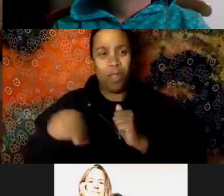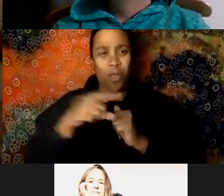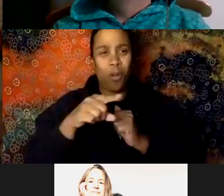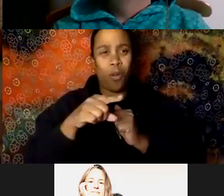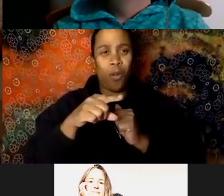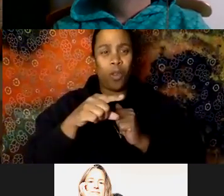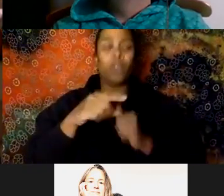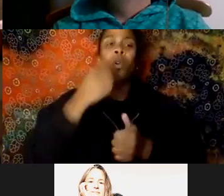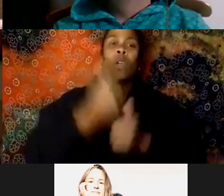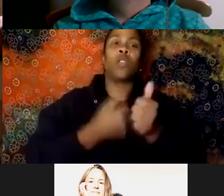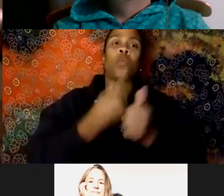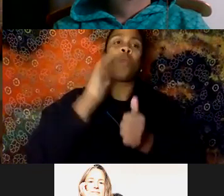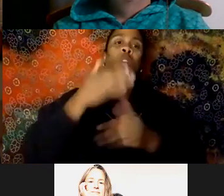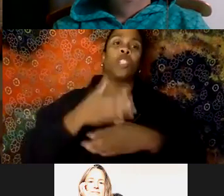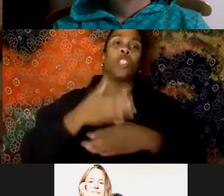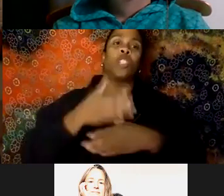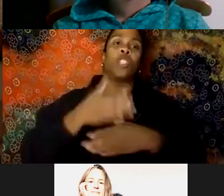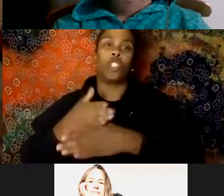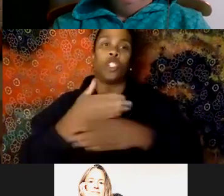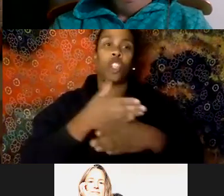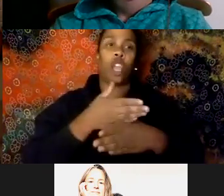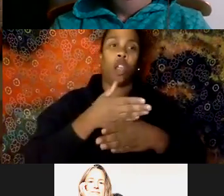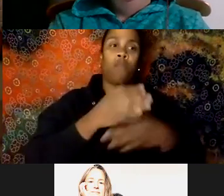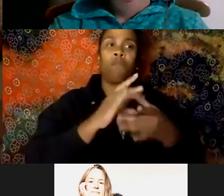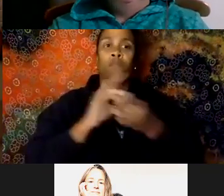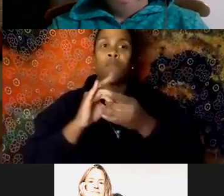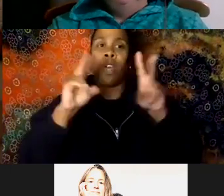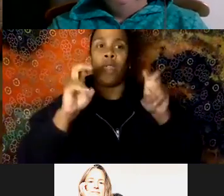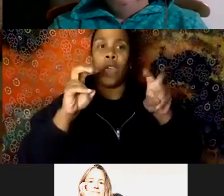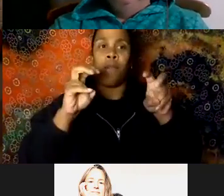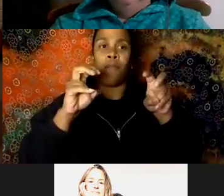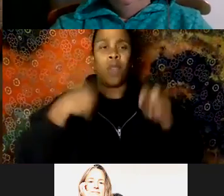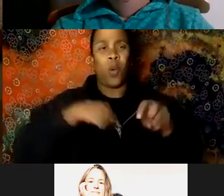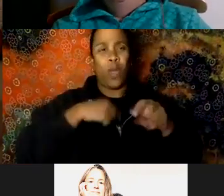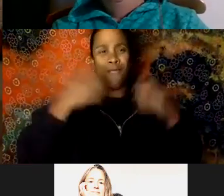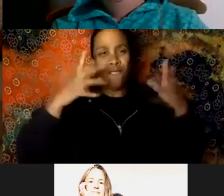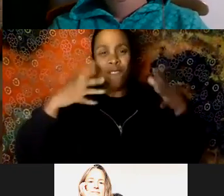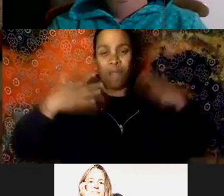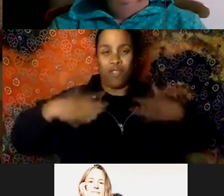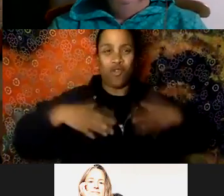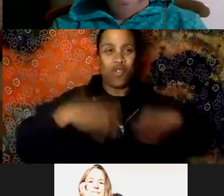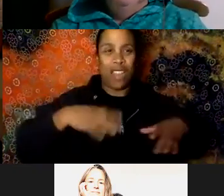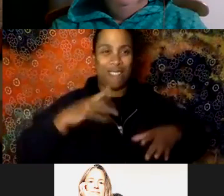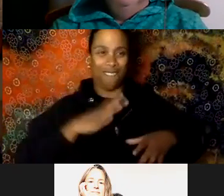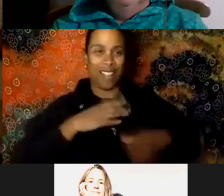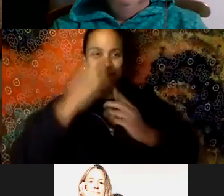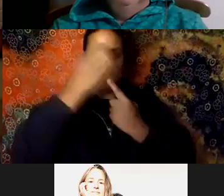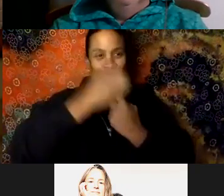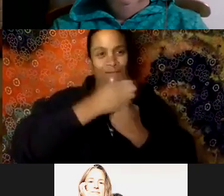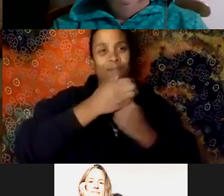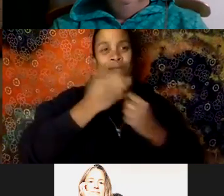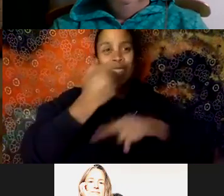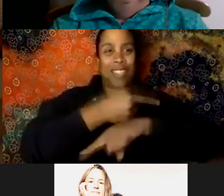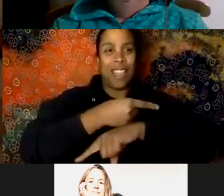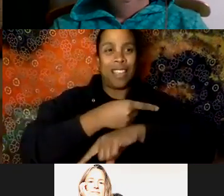all means for us. And we got dressed tonight. We don't usually do this for our events, so special tonight. Yeah, and I see some of the participants have